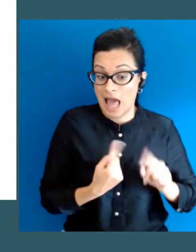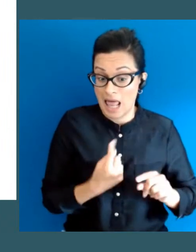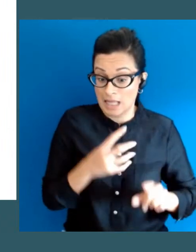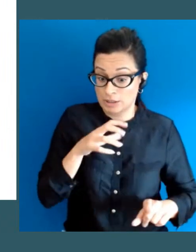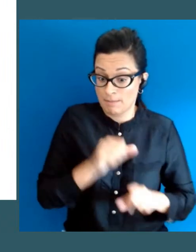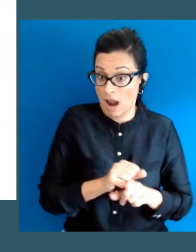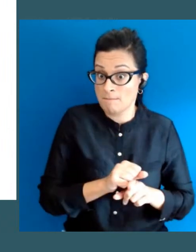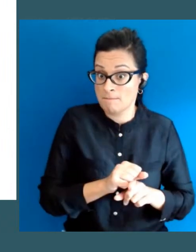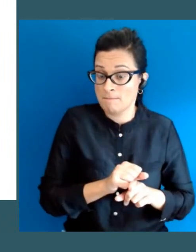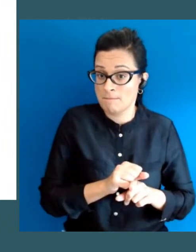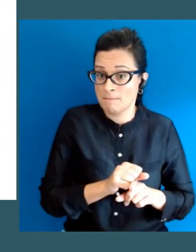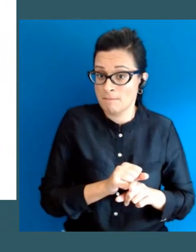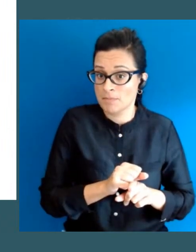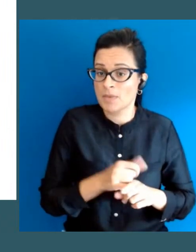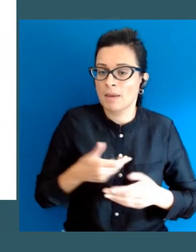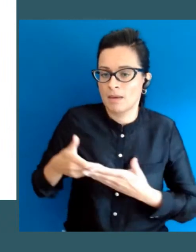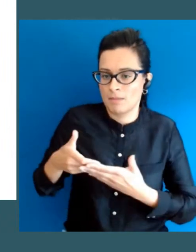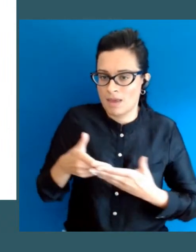in infancy